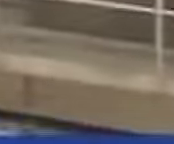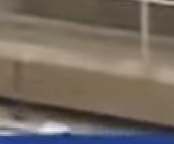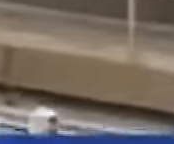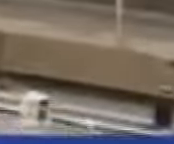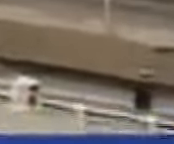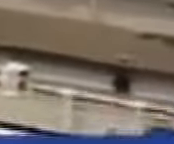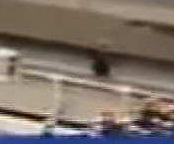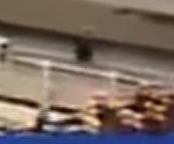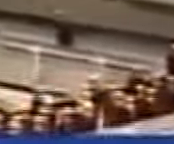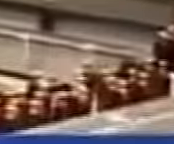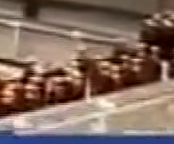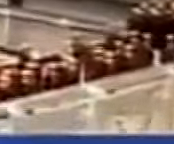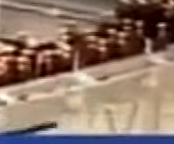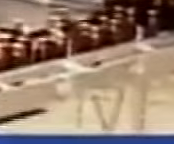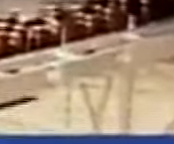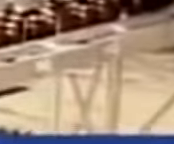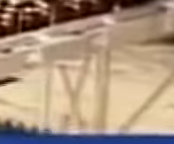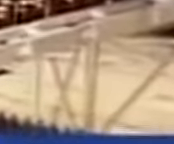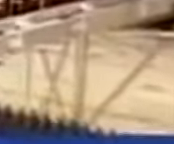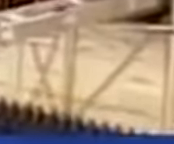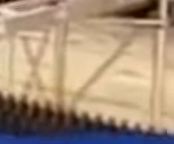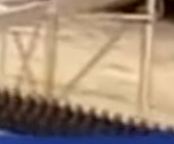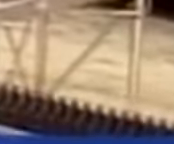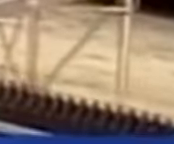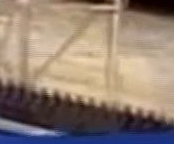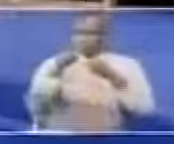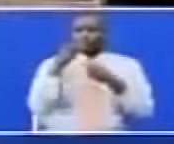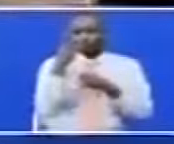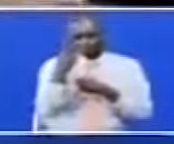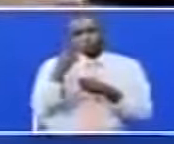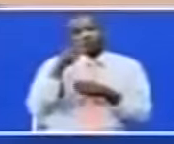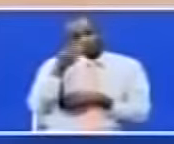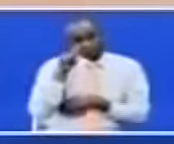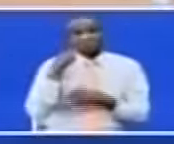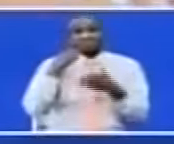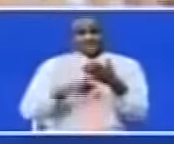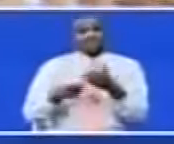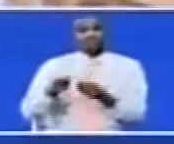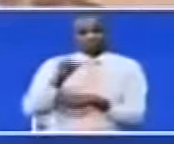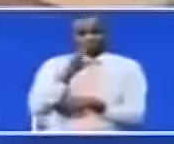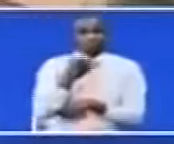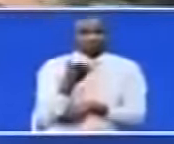beer manufactured using sorghum, as it sought 6.2 billion shillings in tax revenues.